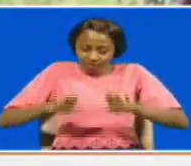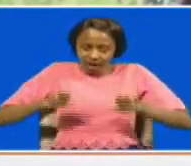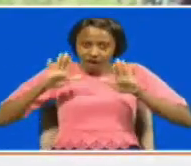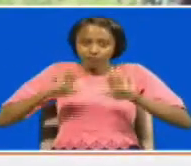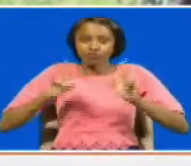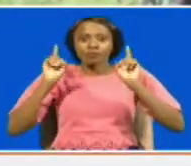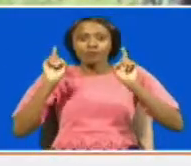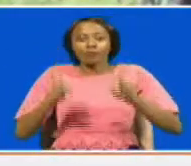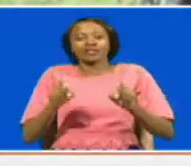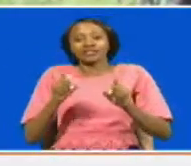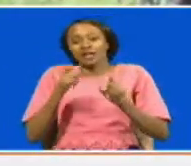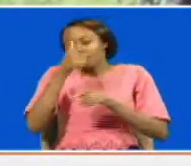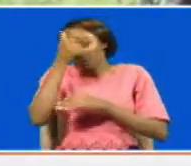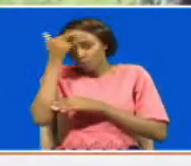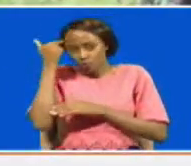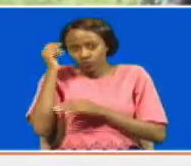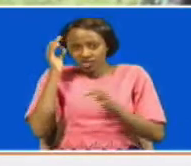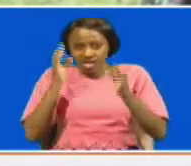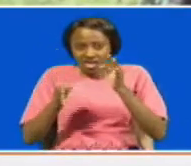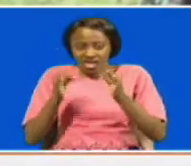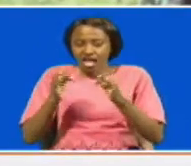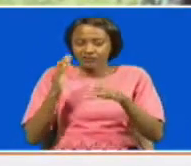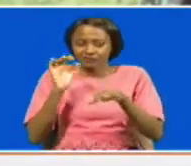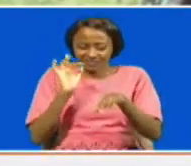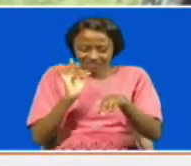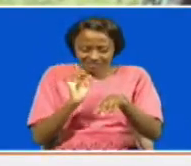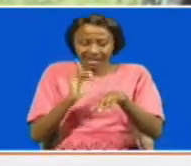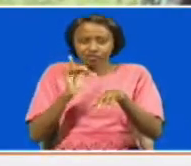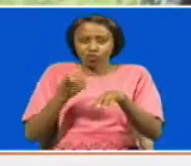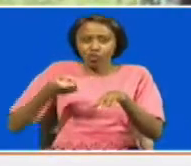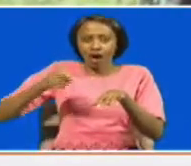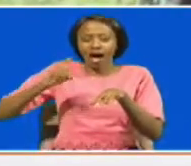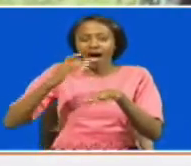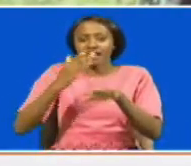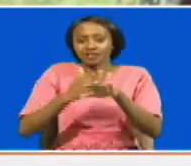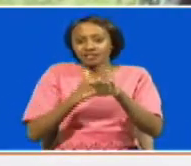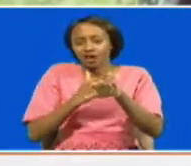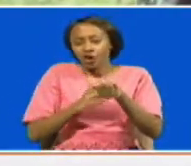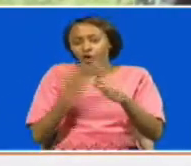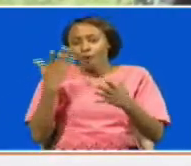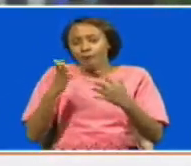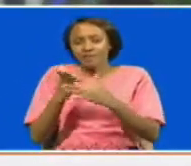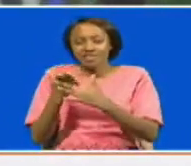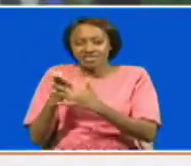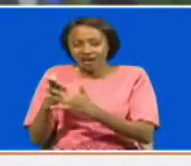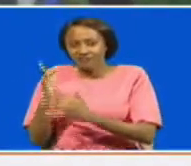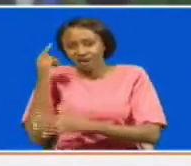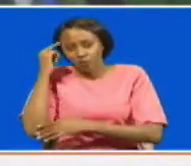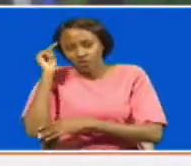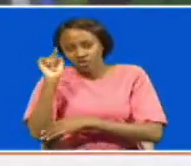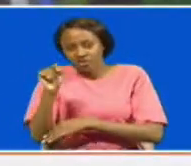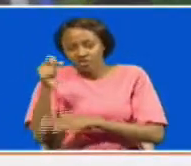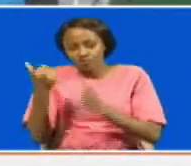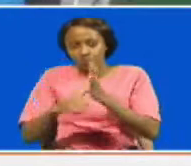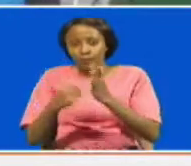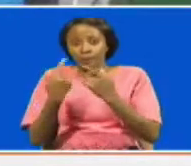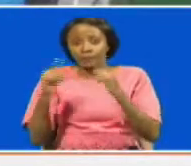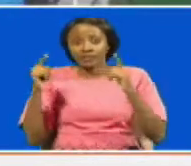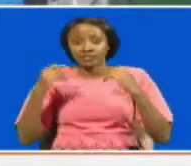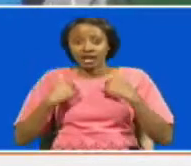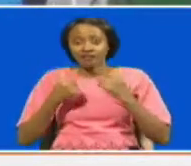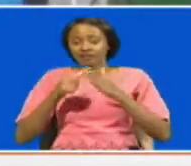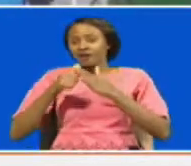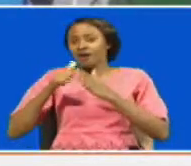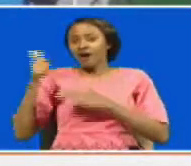wale wanaofanya hiyo kazi wasiweze kuguza ama kuongeza majeraha ama kuinterfere kwa njia yote. The exhumation and conduct of